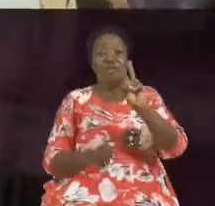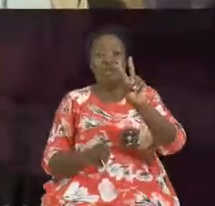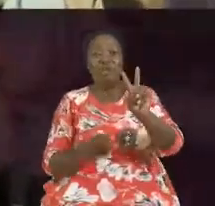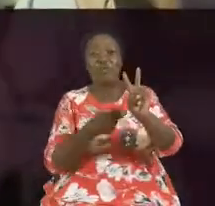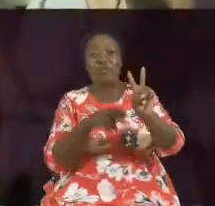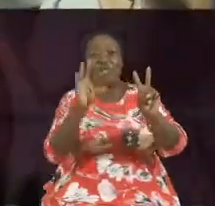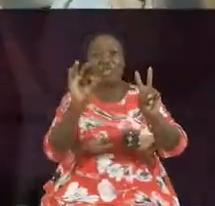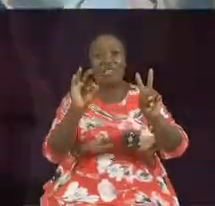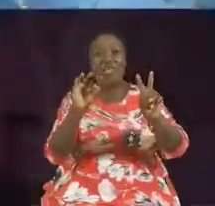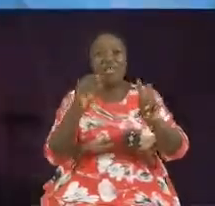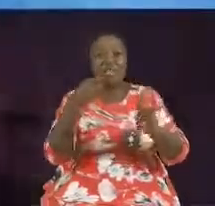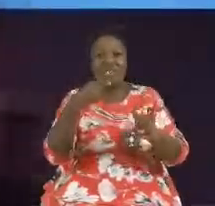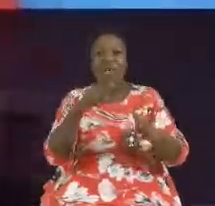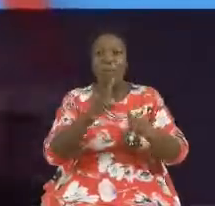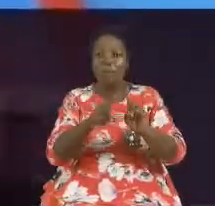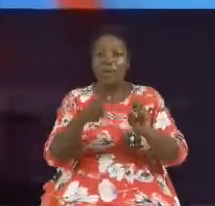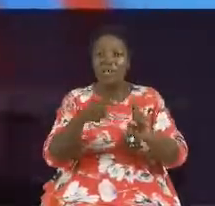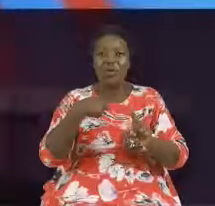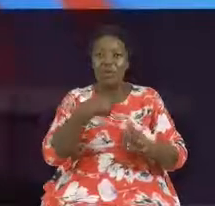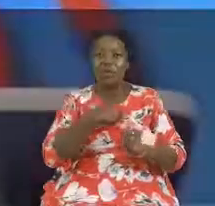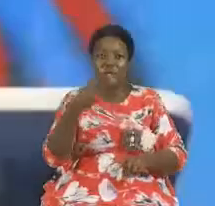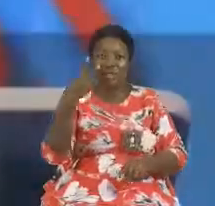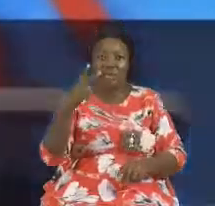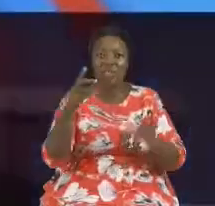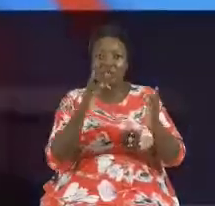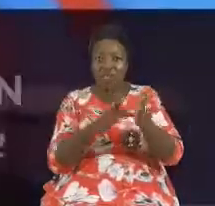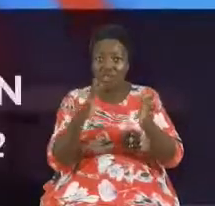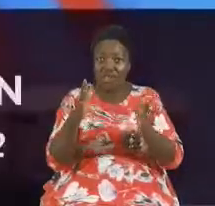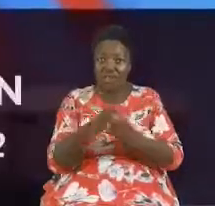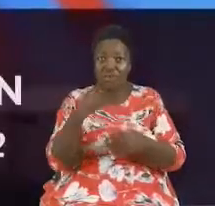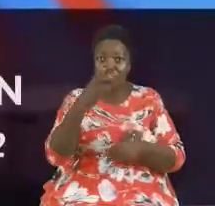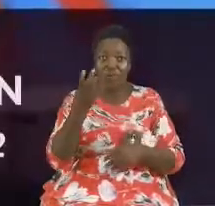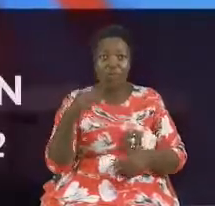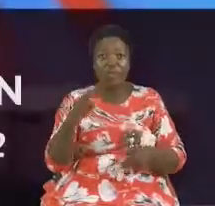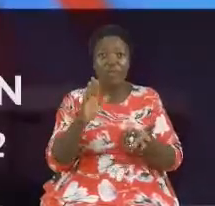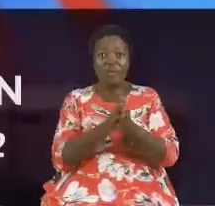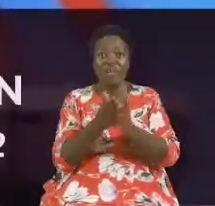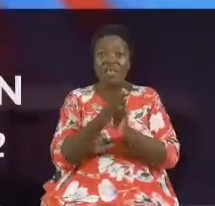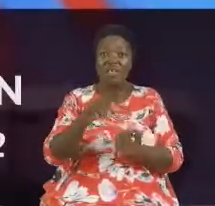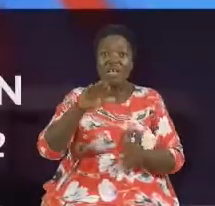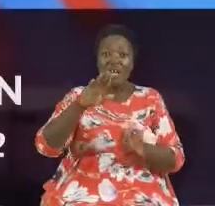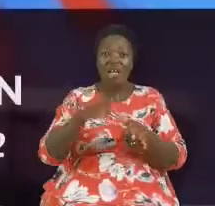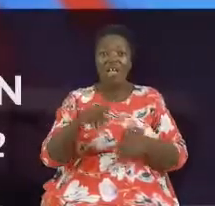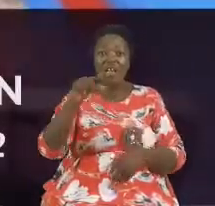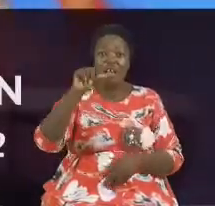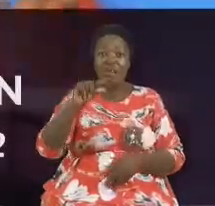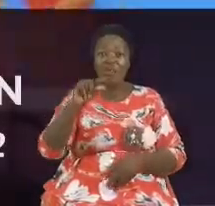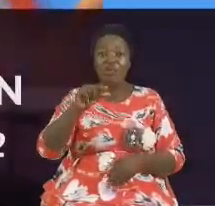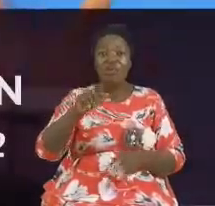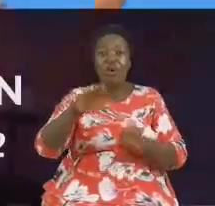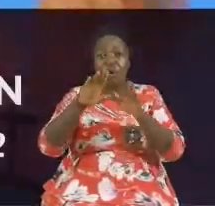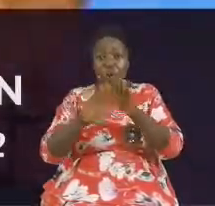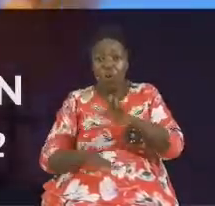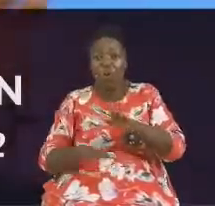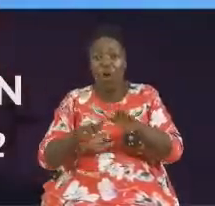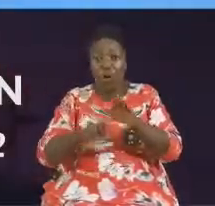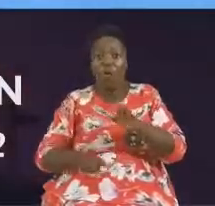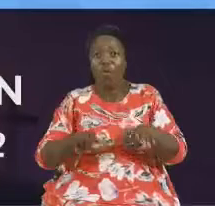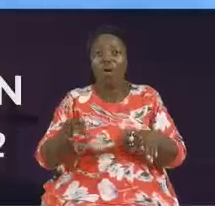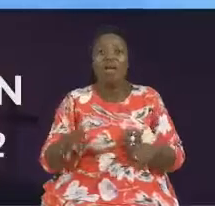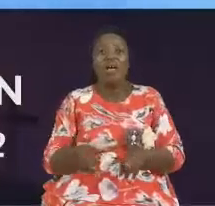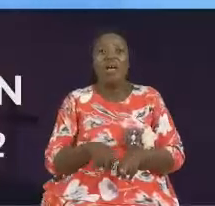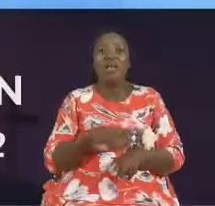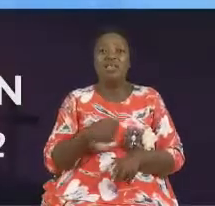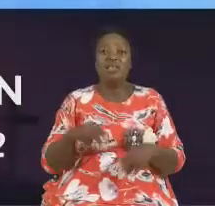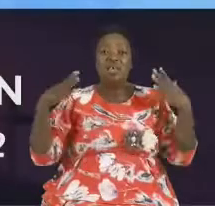at Hebrews chapter 2 verse 9. It says, but we see Jesus was made a little lower